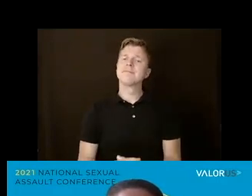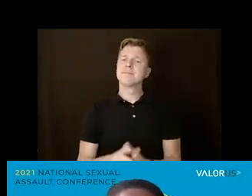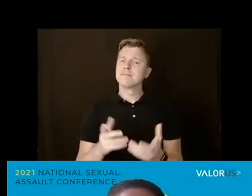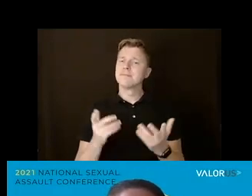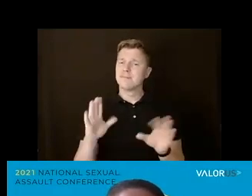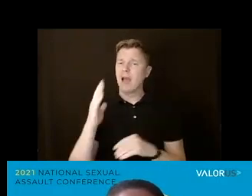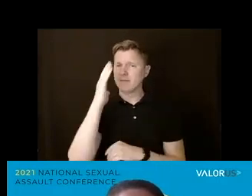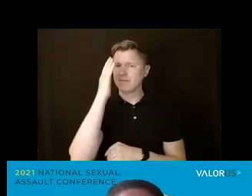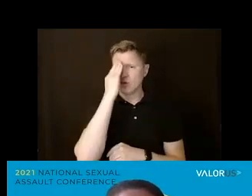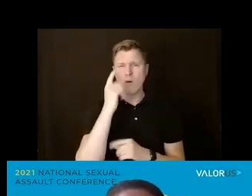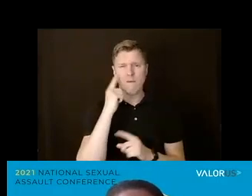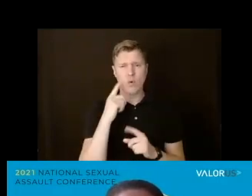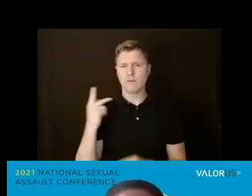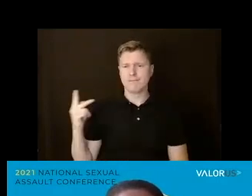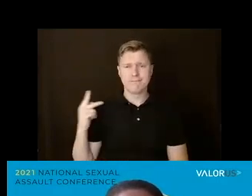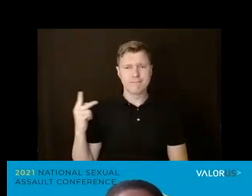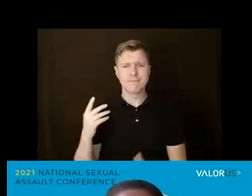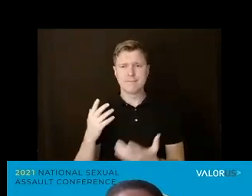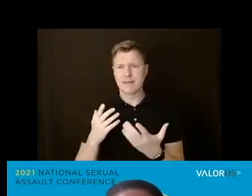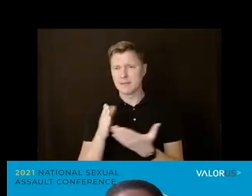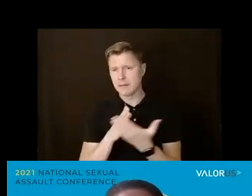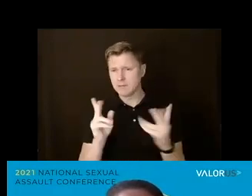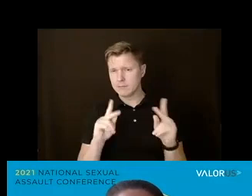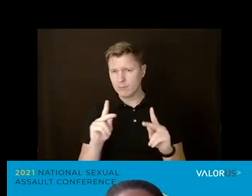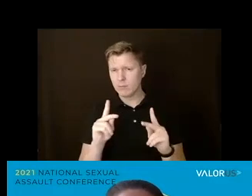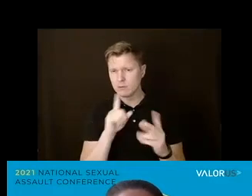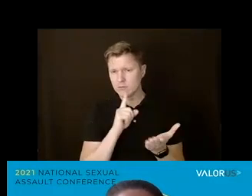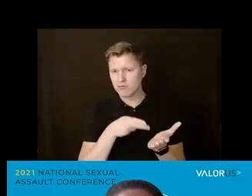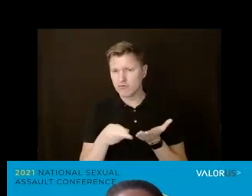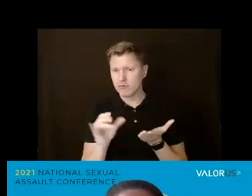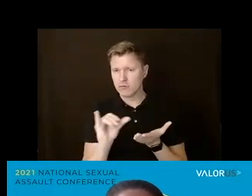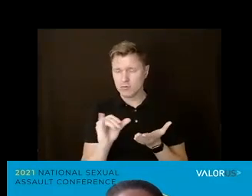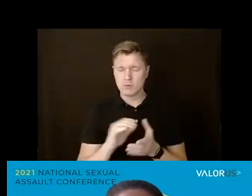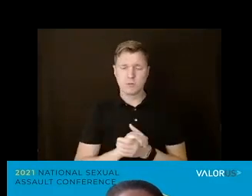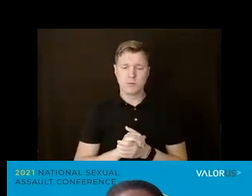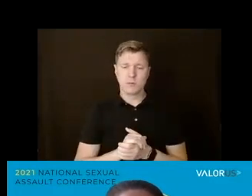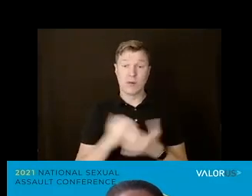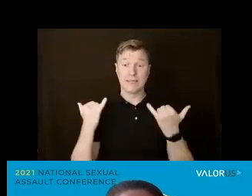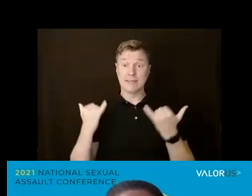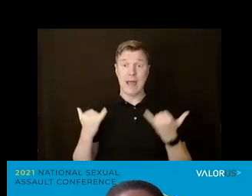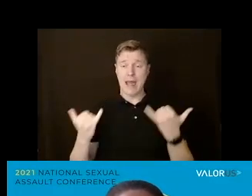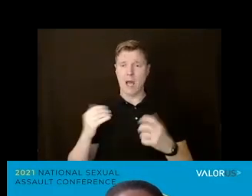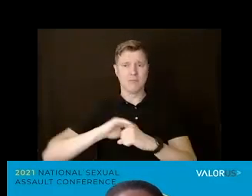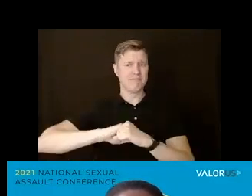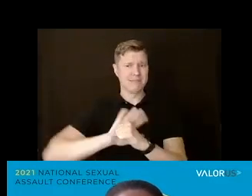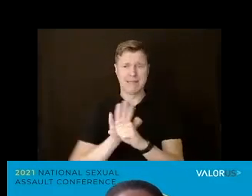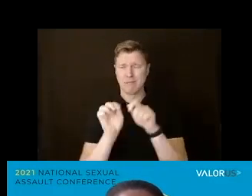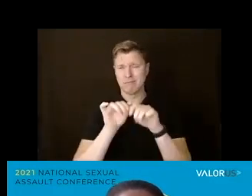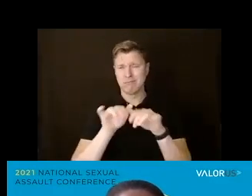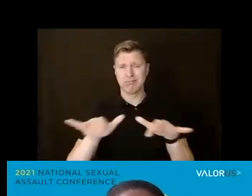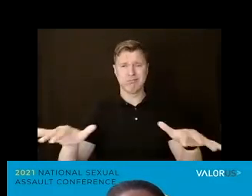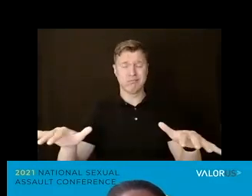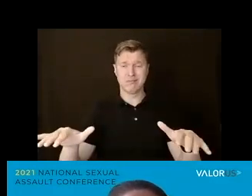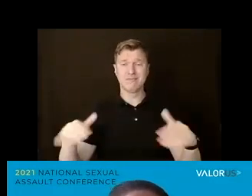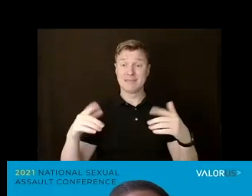this is true for Joanne and I know this is true for lots of people all over the world as we are in a pandemic right now, that, this has been a